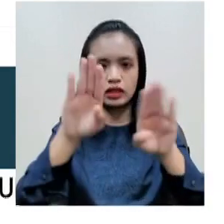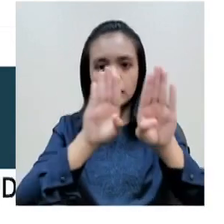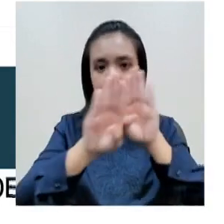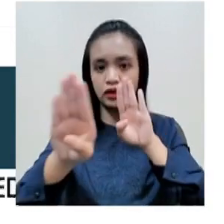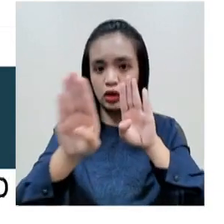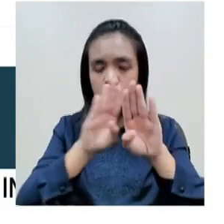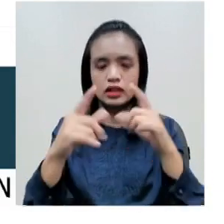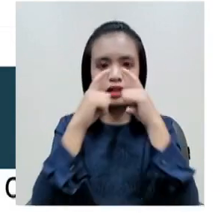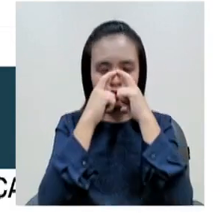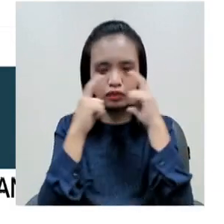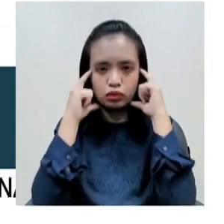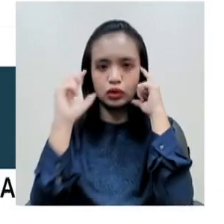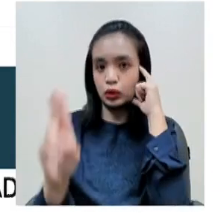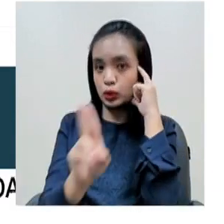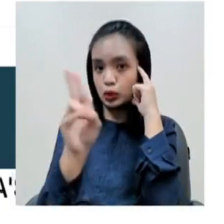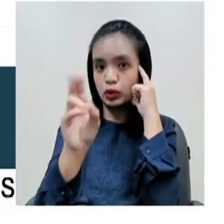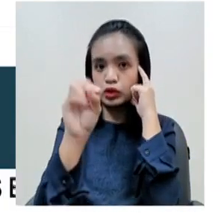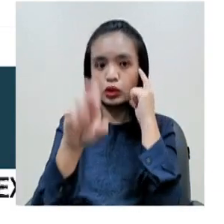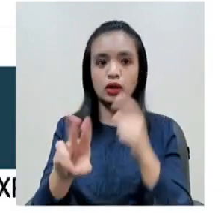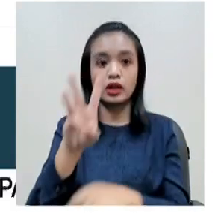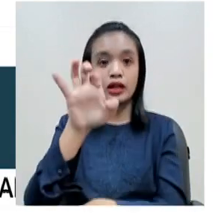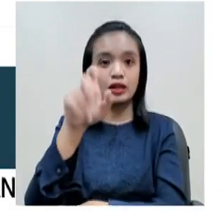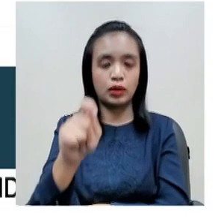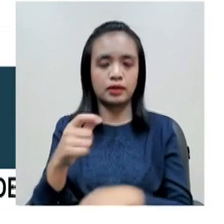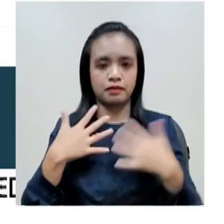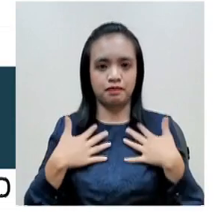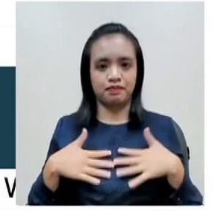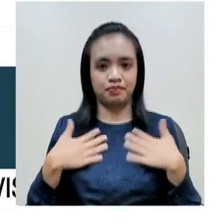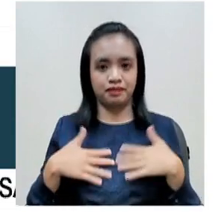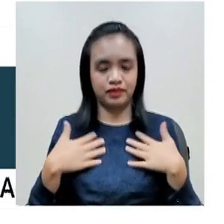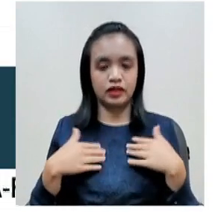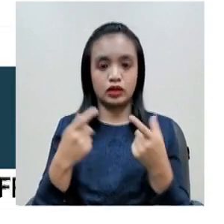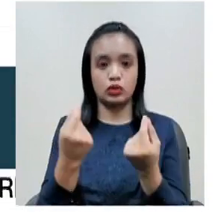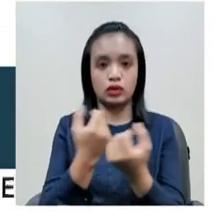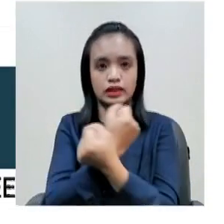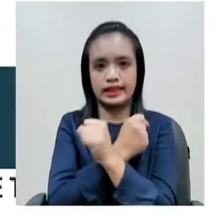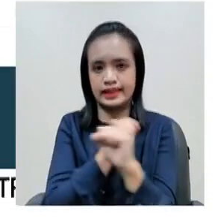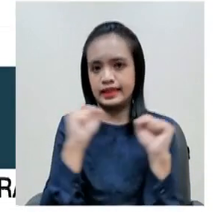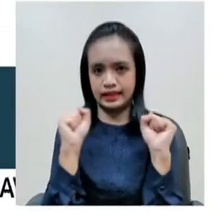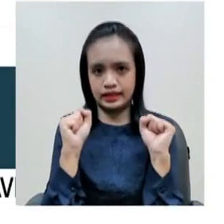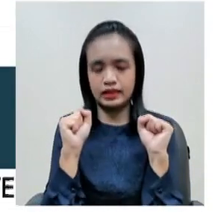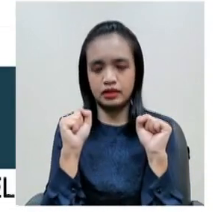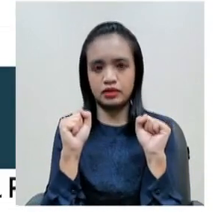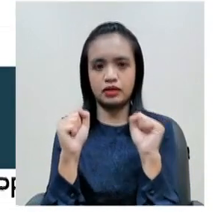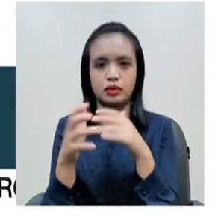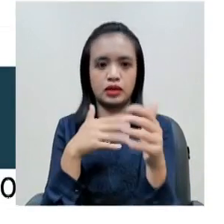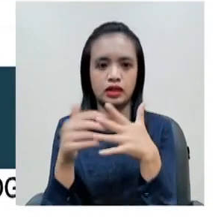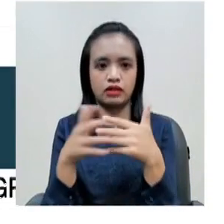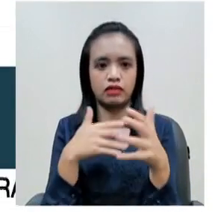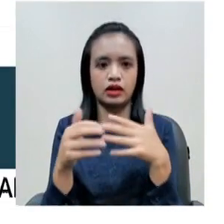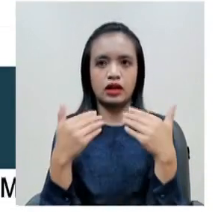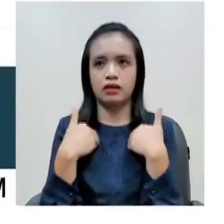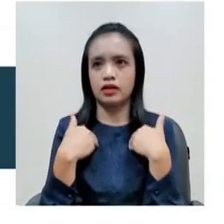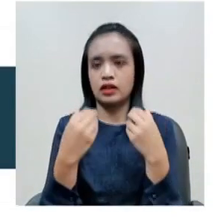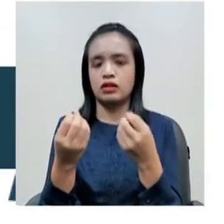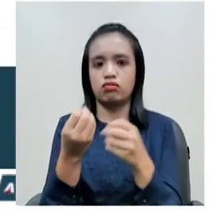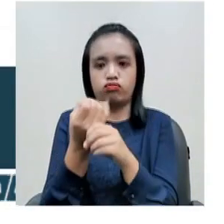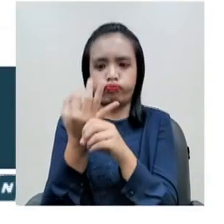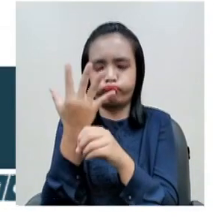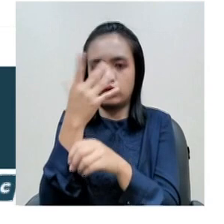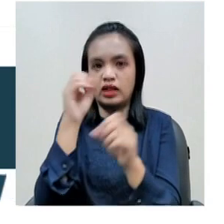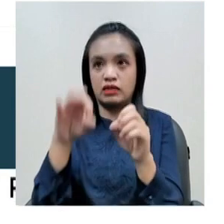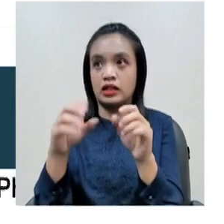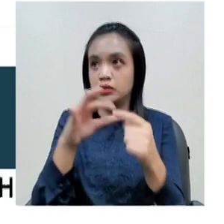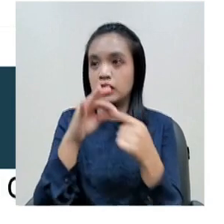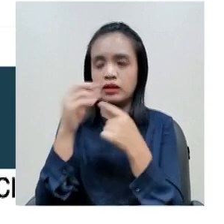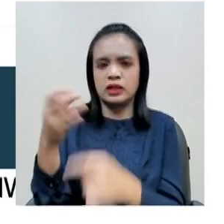mask or a wet cloth to safeguard against excessive sulfur dioxide, especially if you can smell